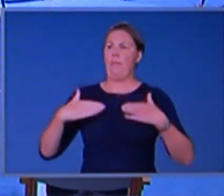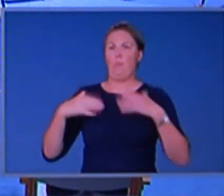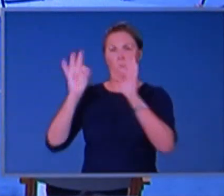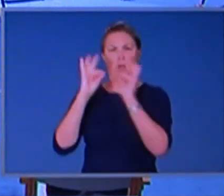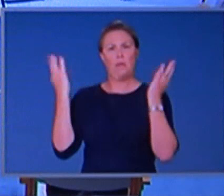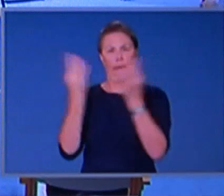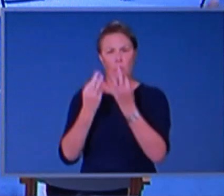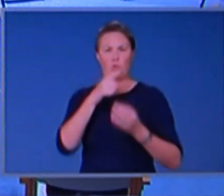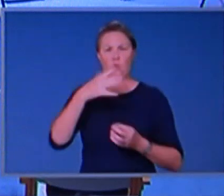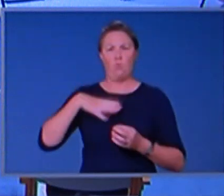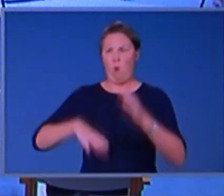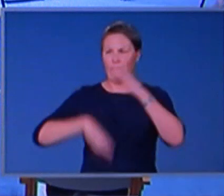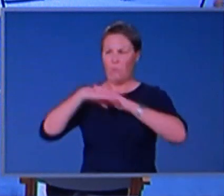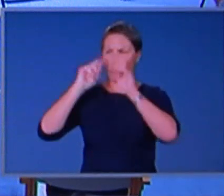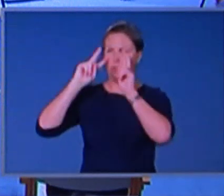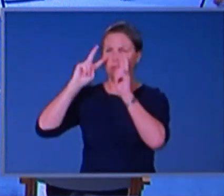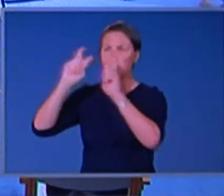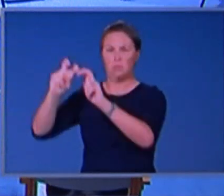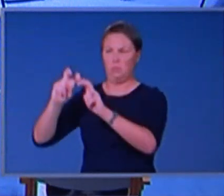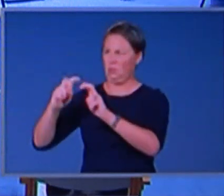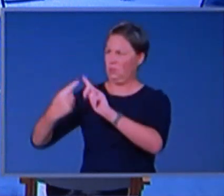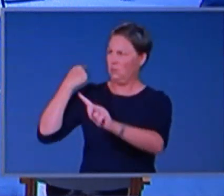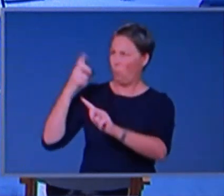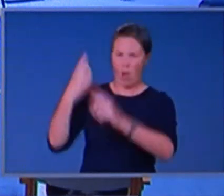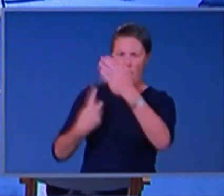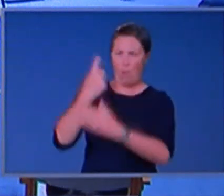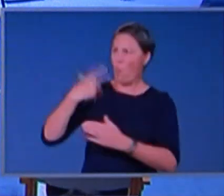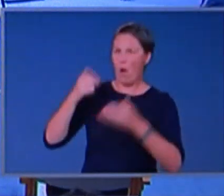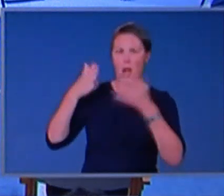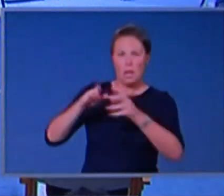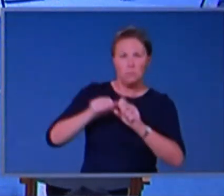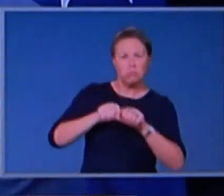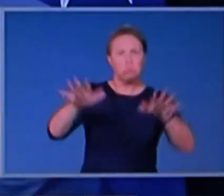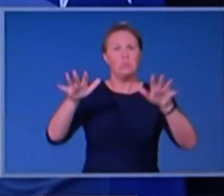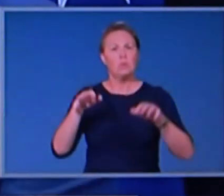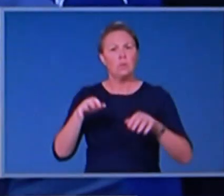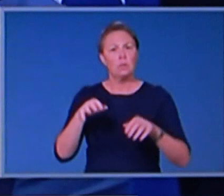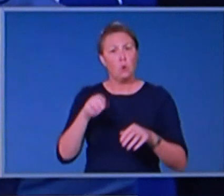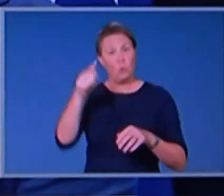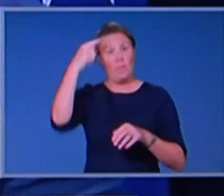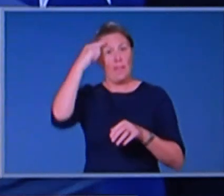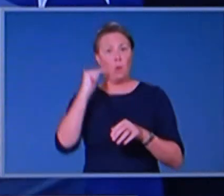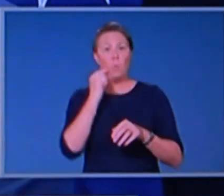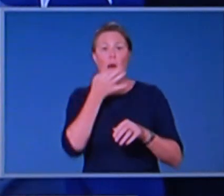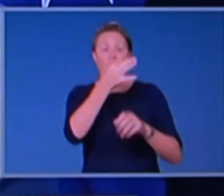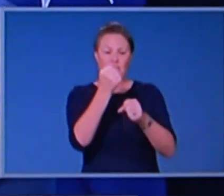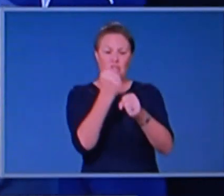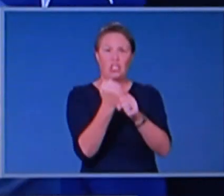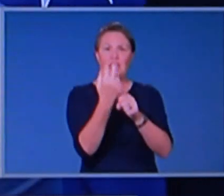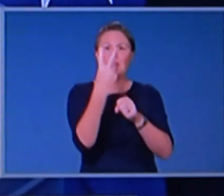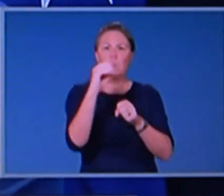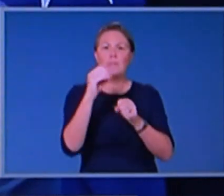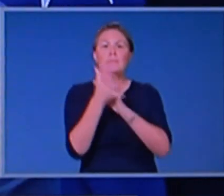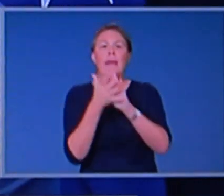being conducted, and is there a role for the G20? Oh, potentially, I think absolutely. And many